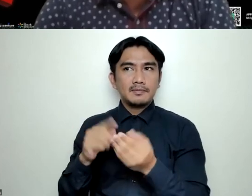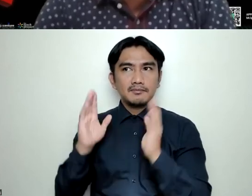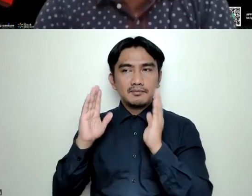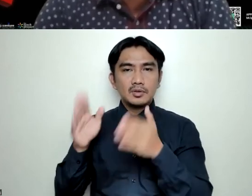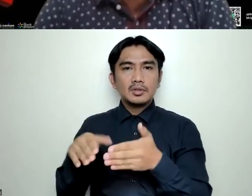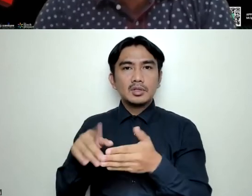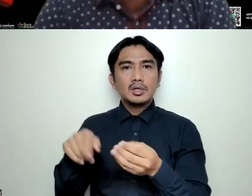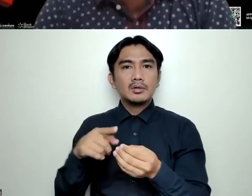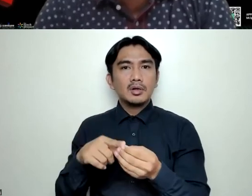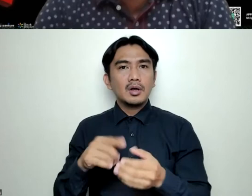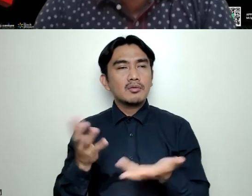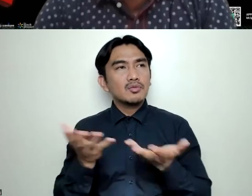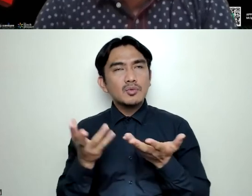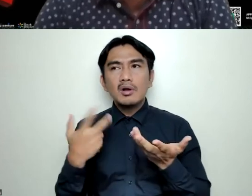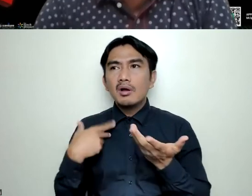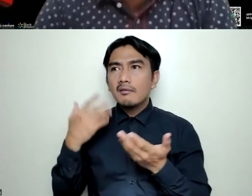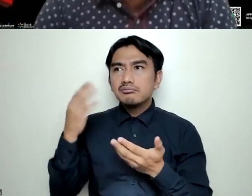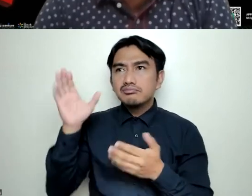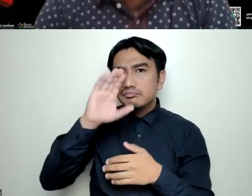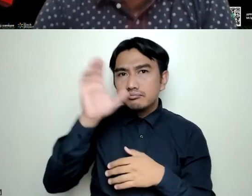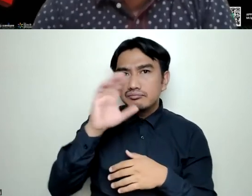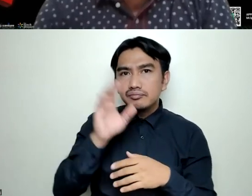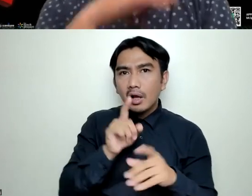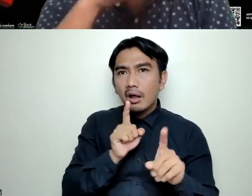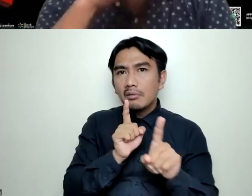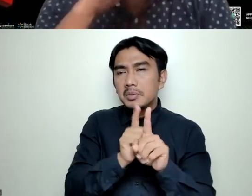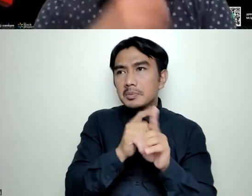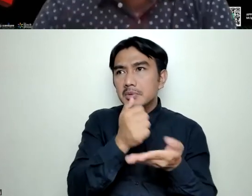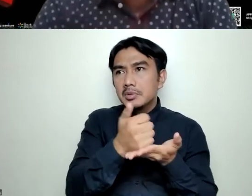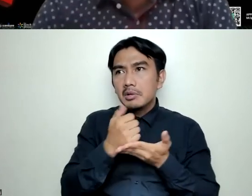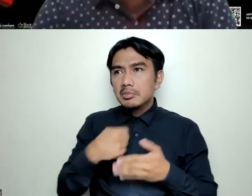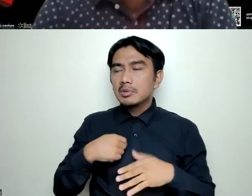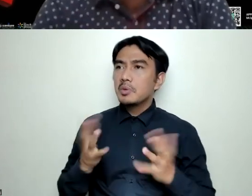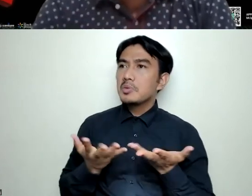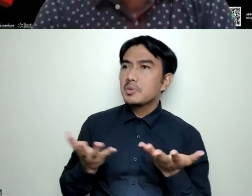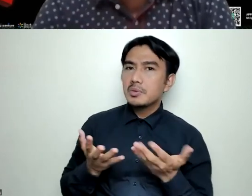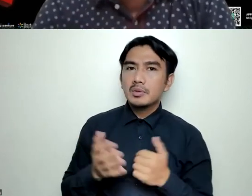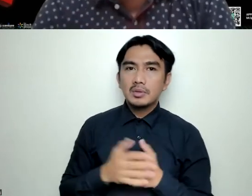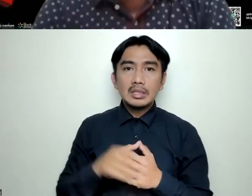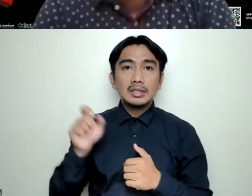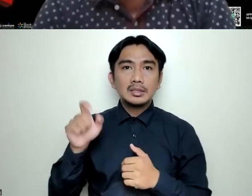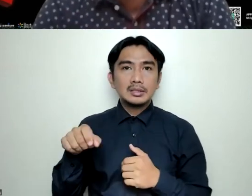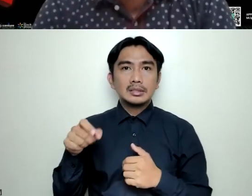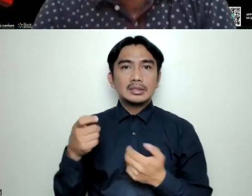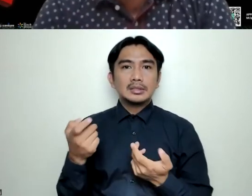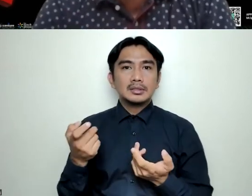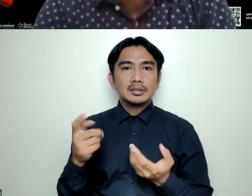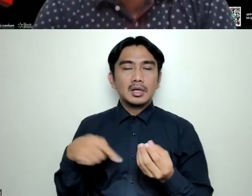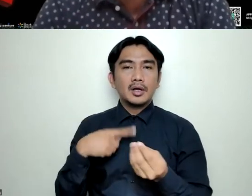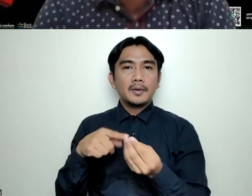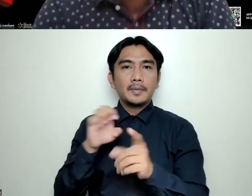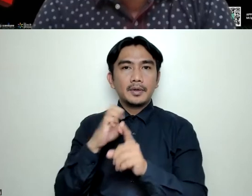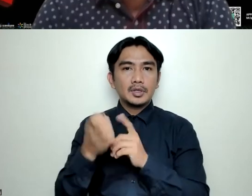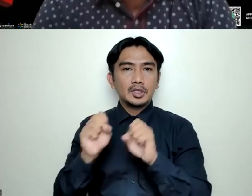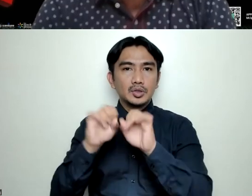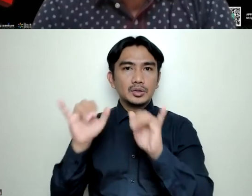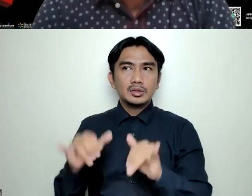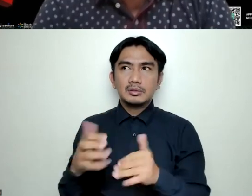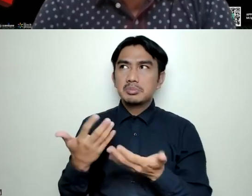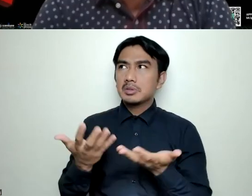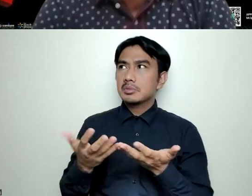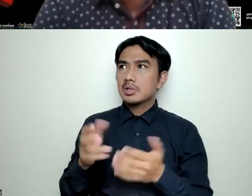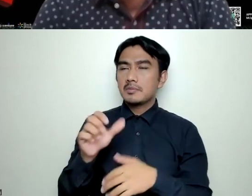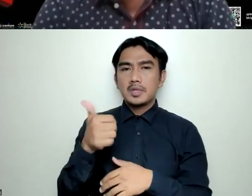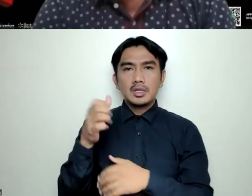where do I find these mentors? No, so I think for us who has been in this startup ecosystem for more than 10 years, I've been doing this